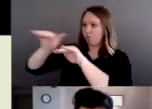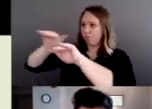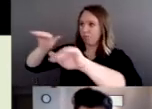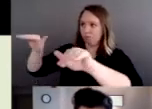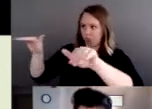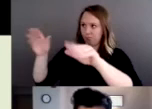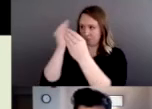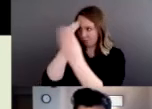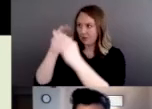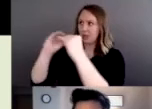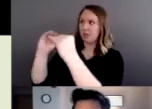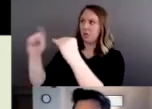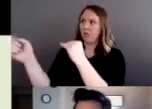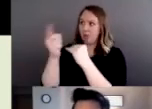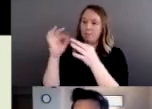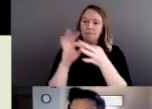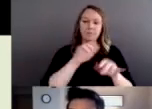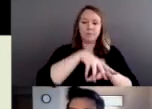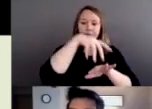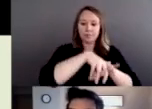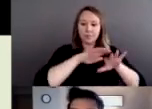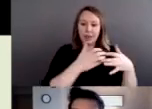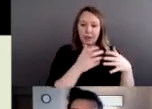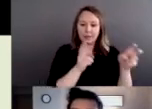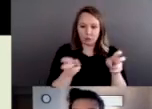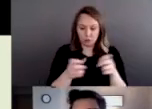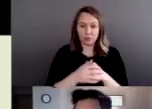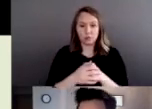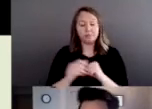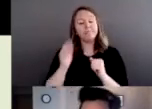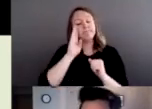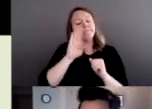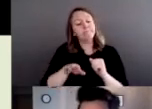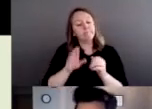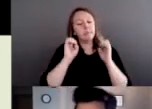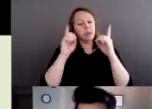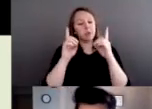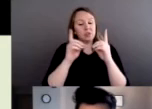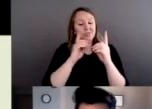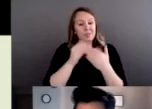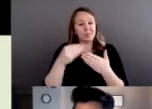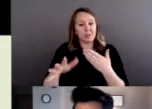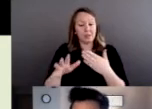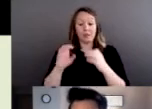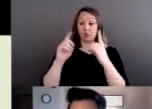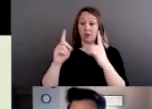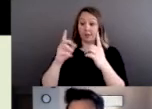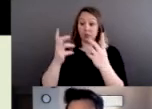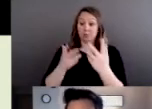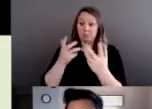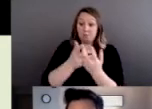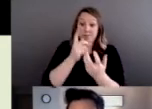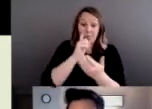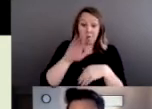issues. Like I said, I know education is expensive. It's also not built for everybody. It's built for the Western